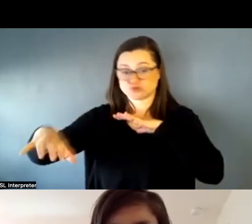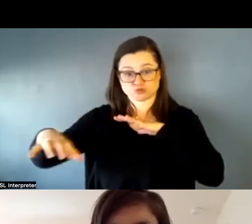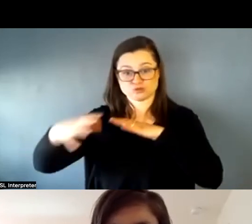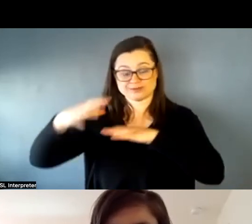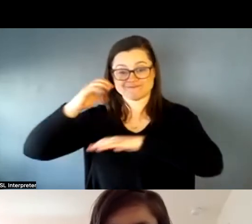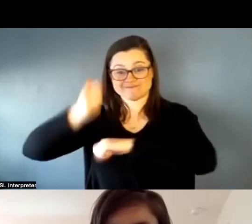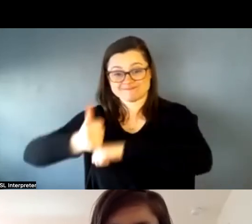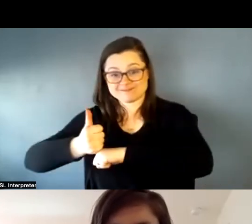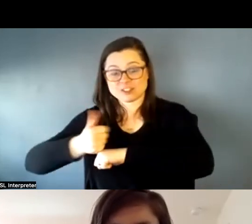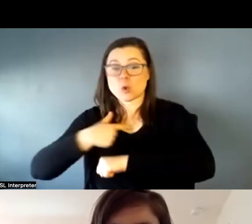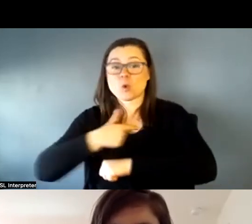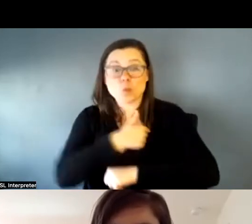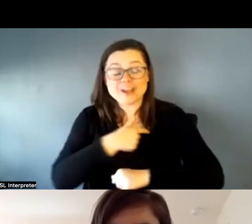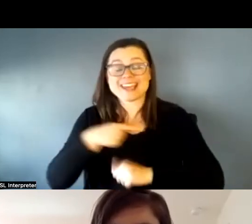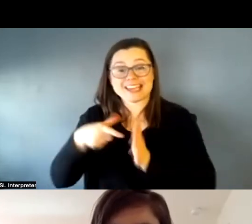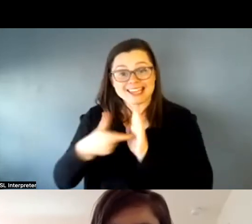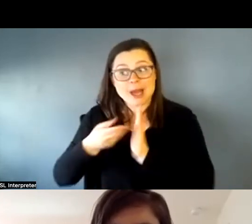we're slowly